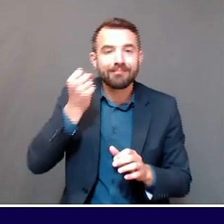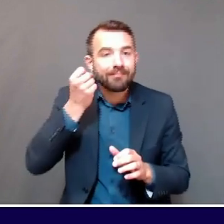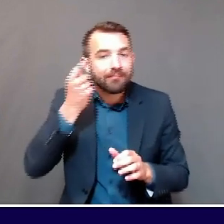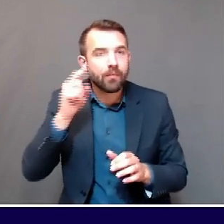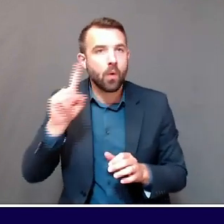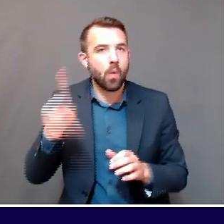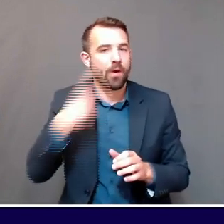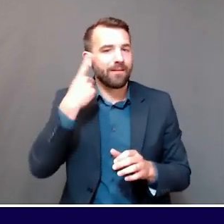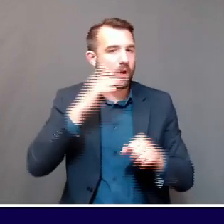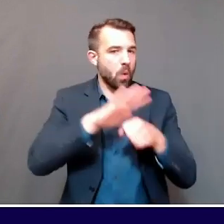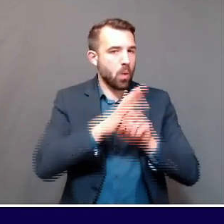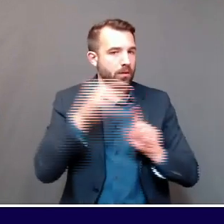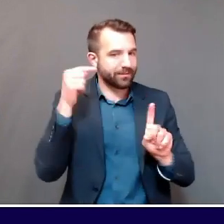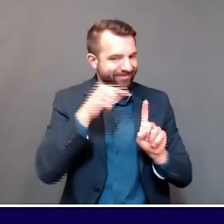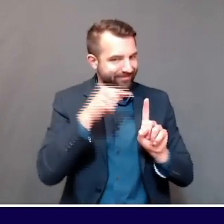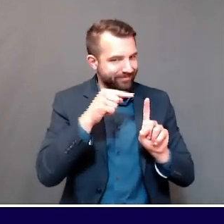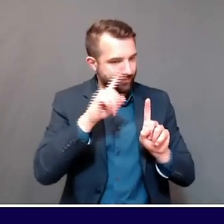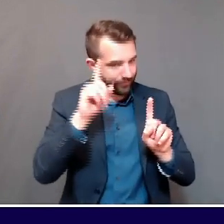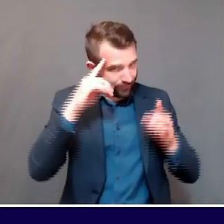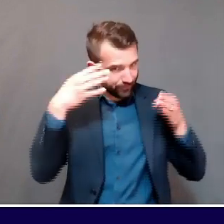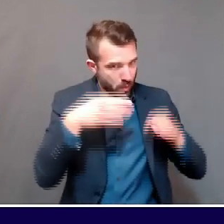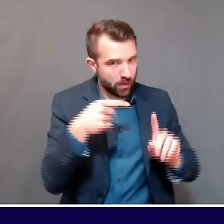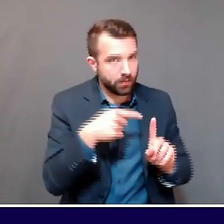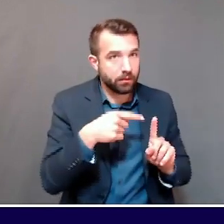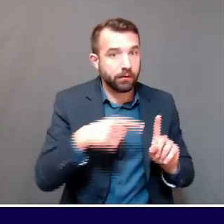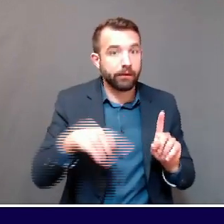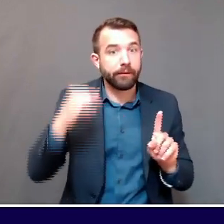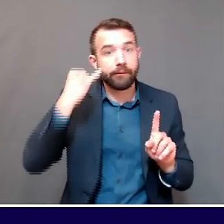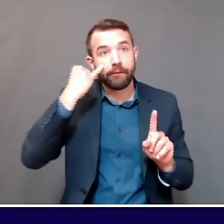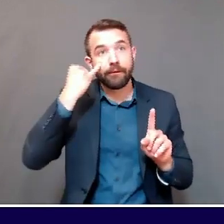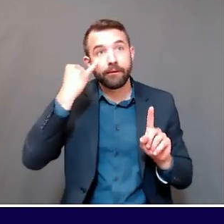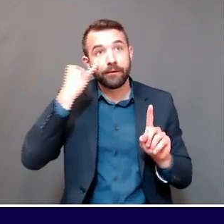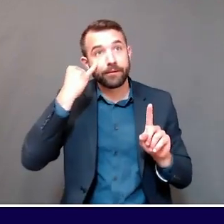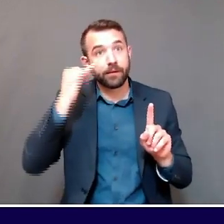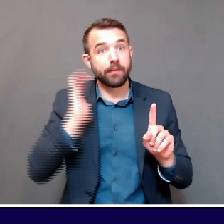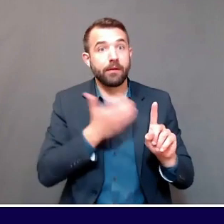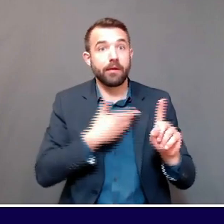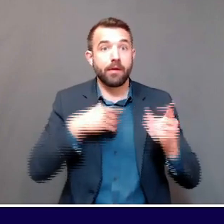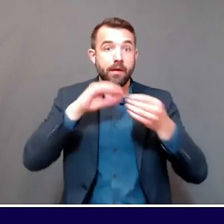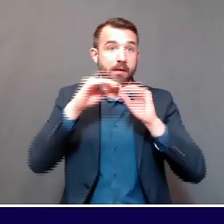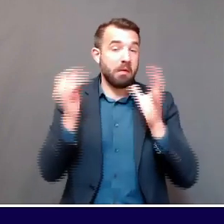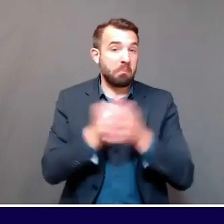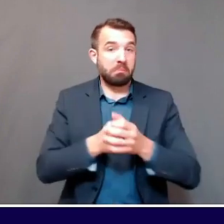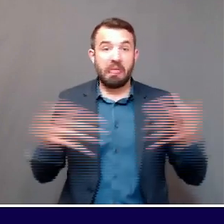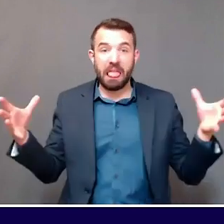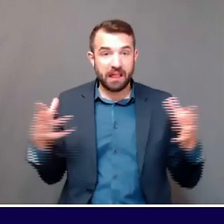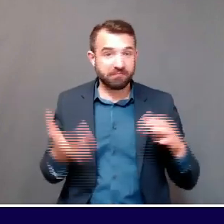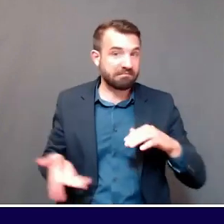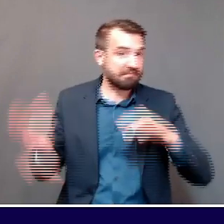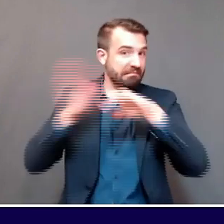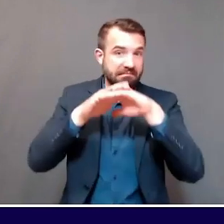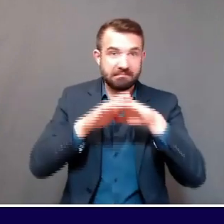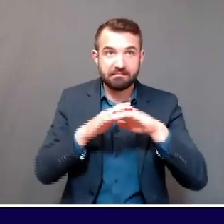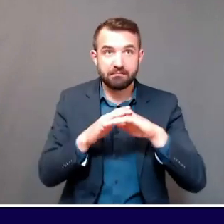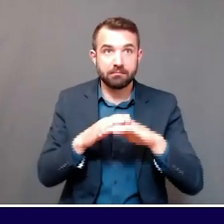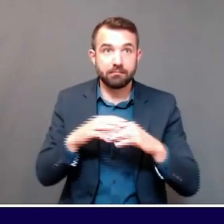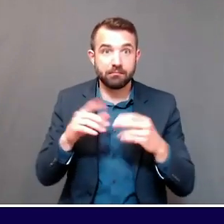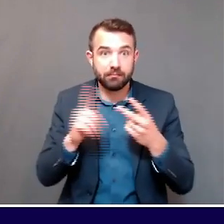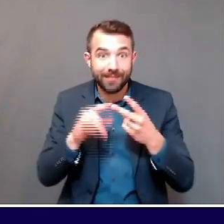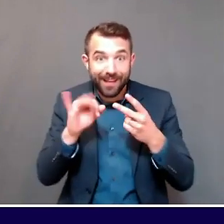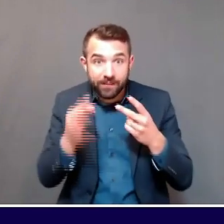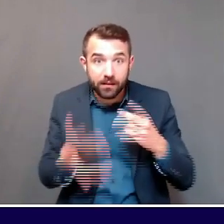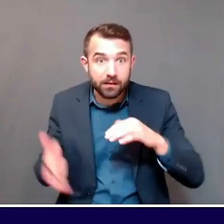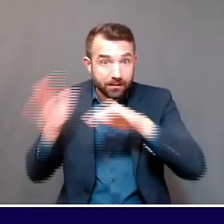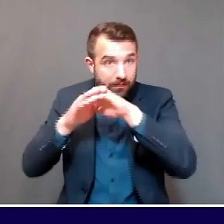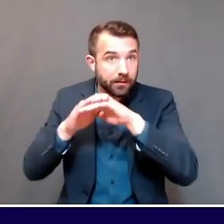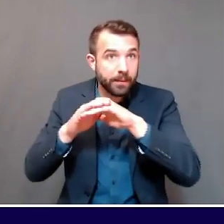concerned. If there were a major uptick in cases, for example, or if we were combating COVID-19 on